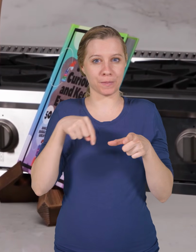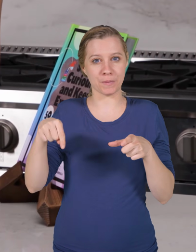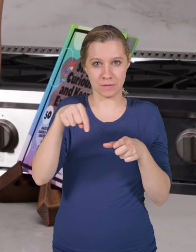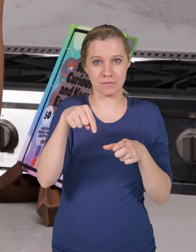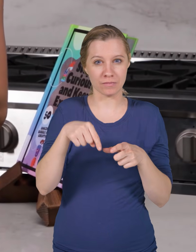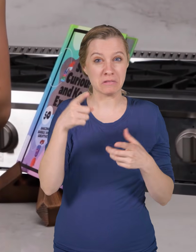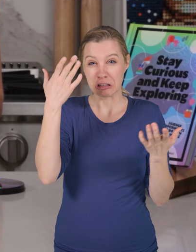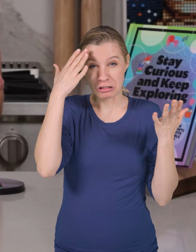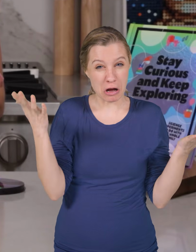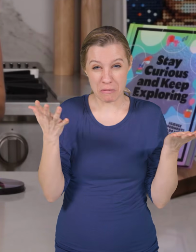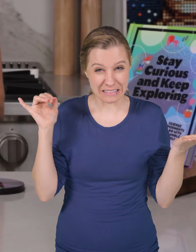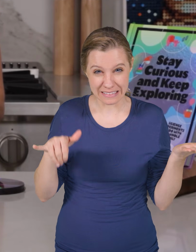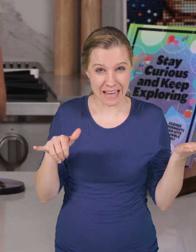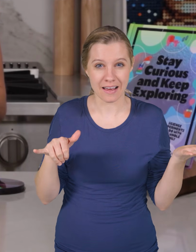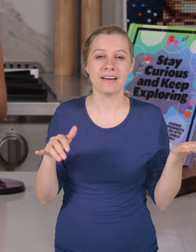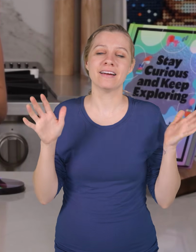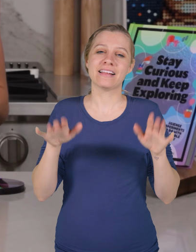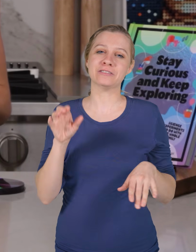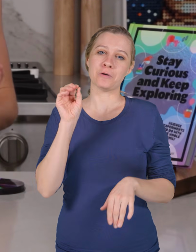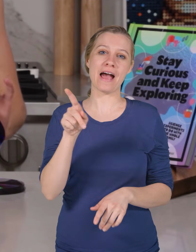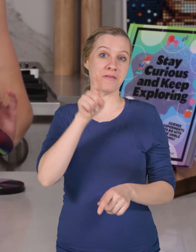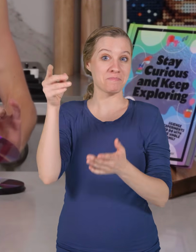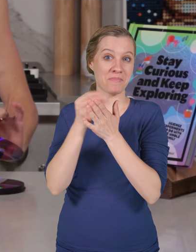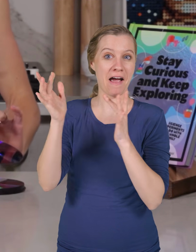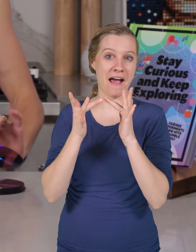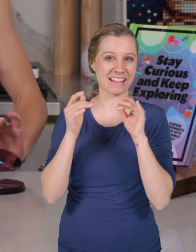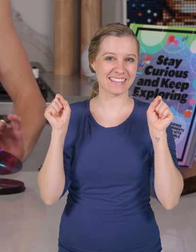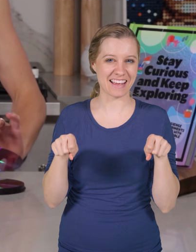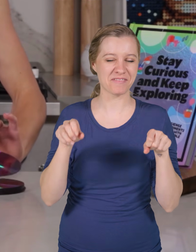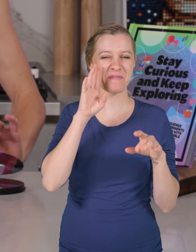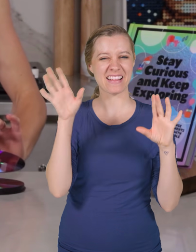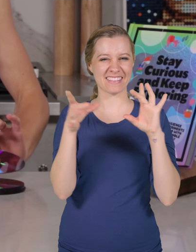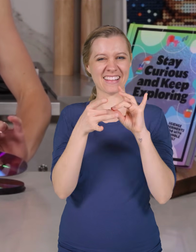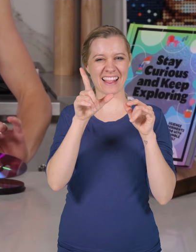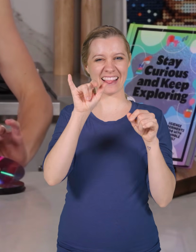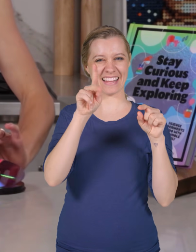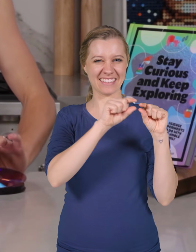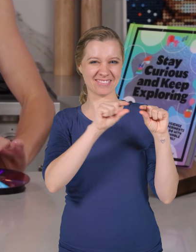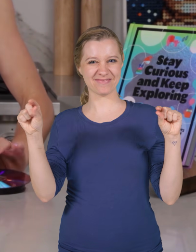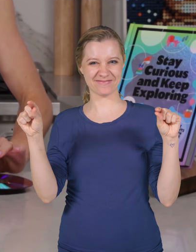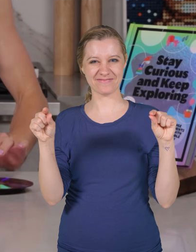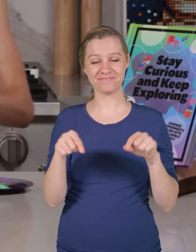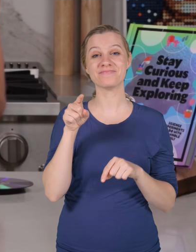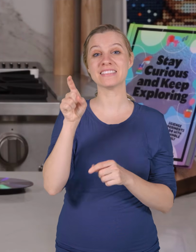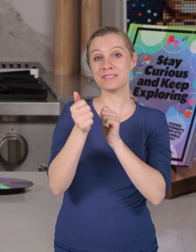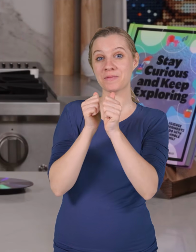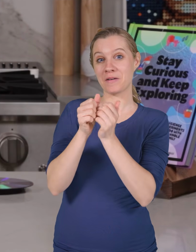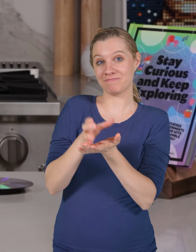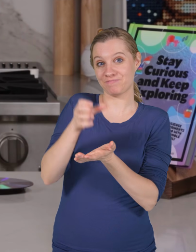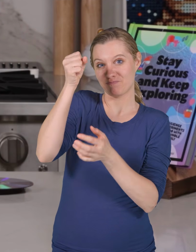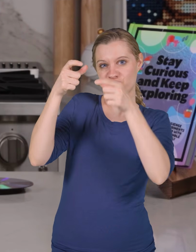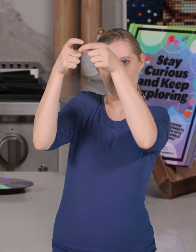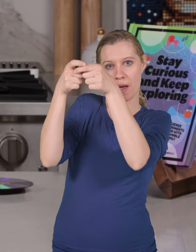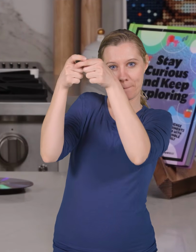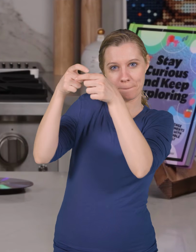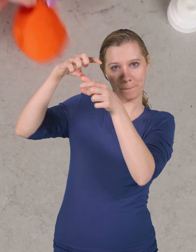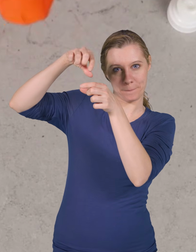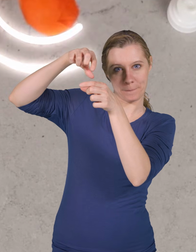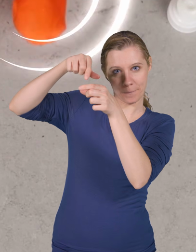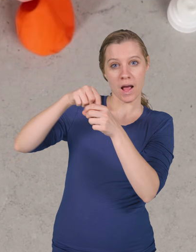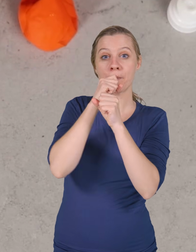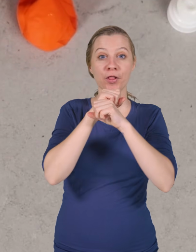or CDs. If you don't know what these are, that's okay. You can just buy them online. I'll link it in the caption. You need sports bottle